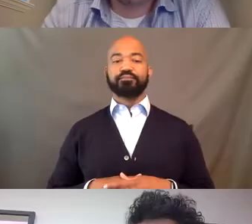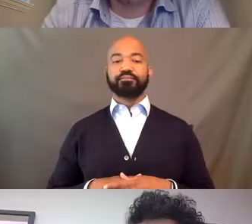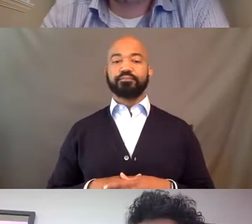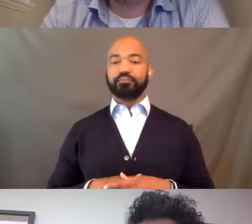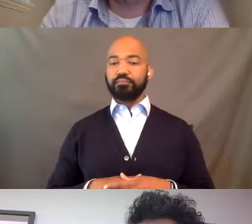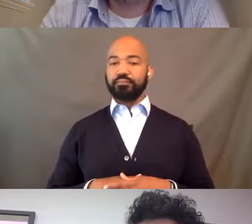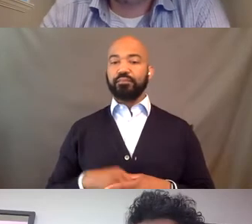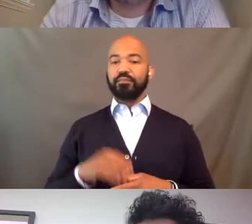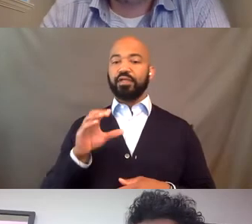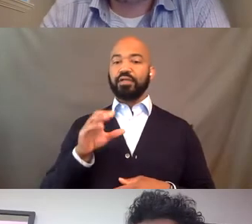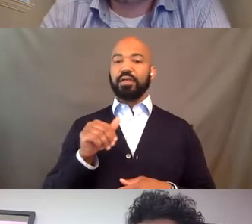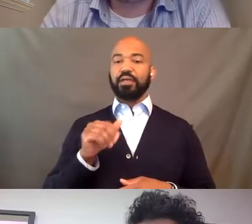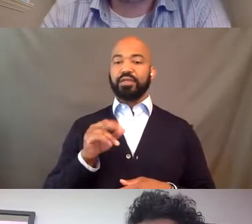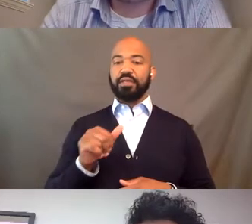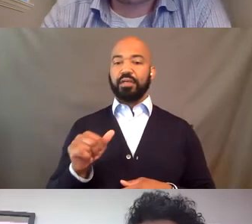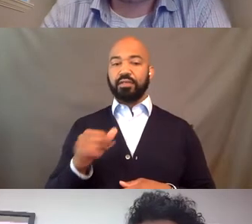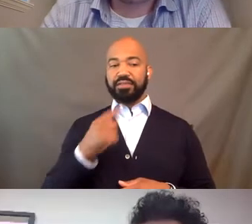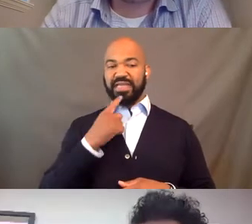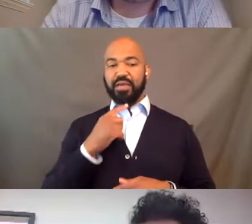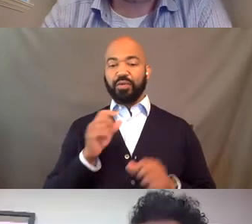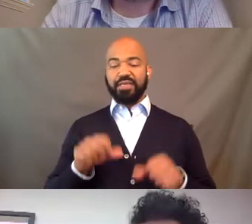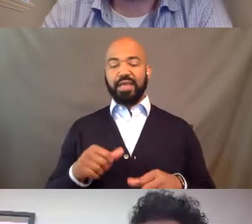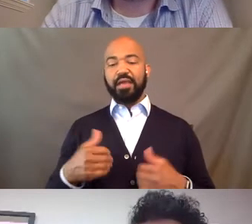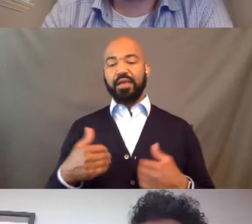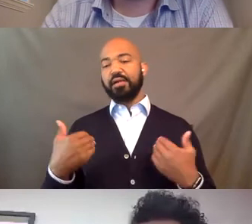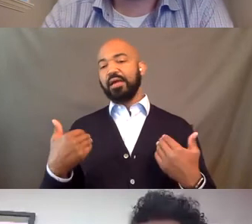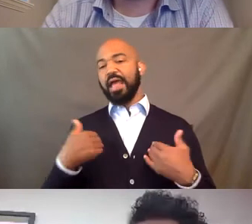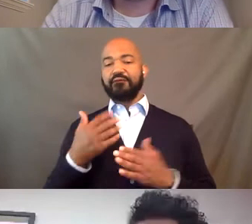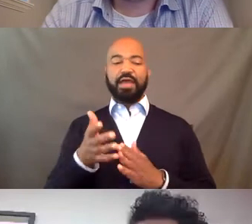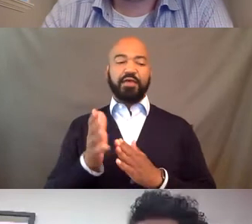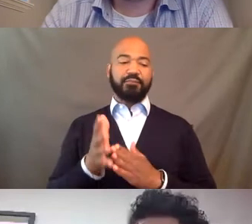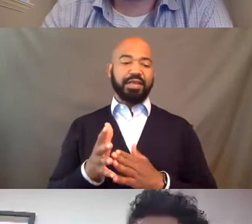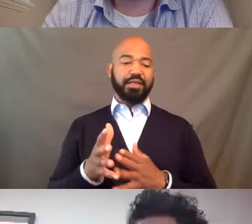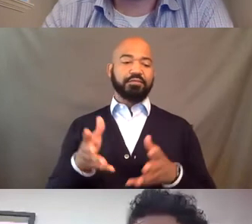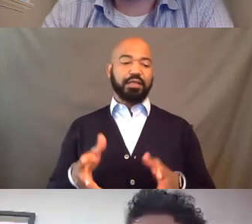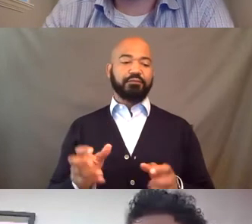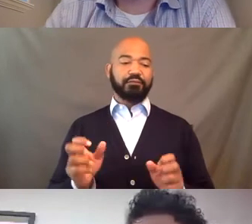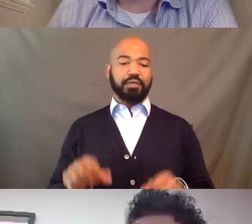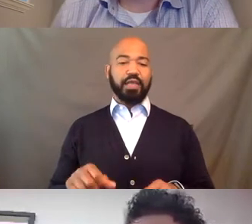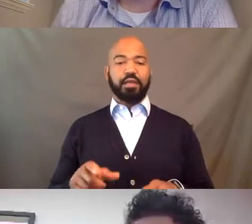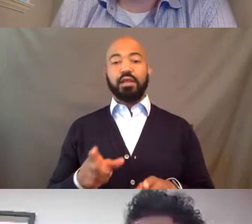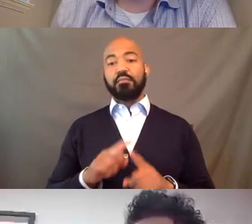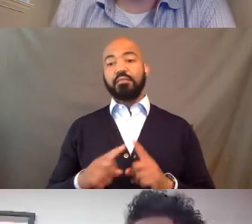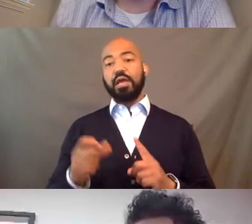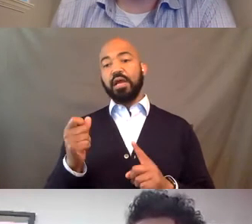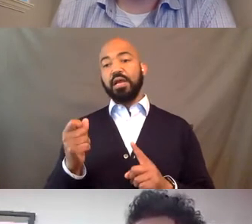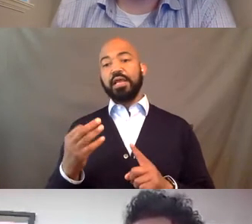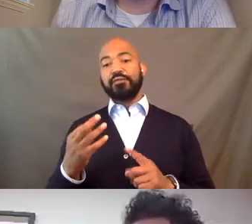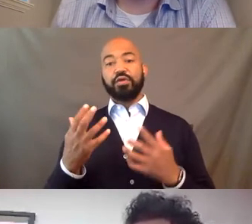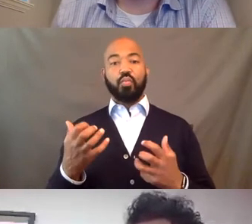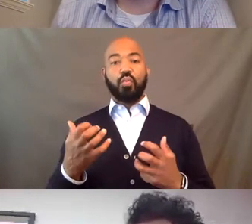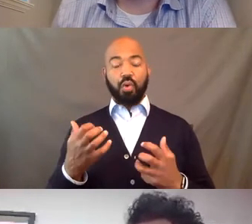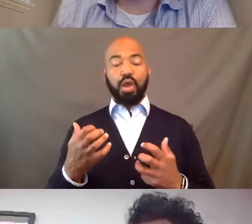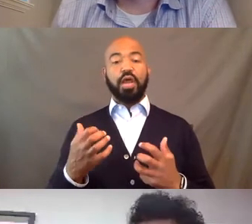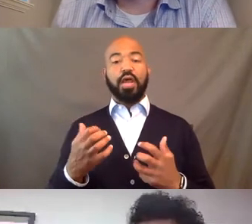probably stand to use like 5 more minutes at least. Raise your hand in the chat if you would like 5 more